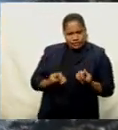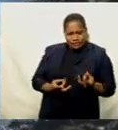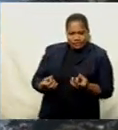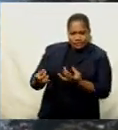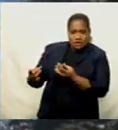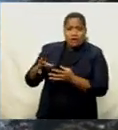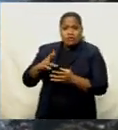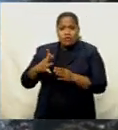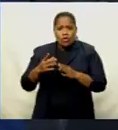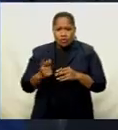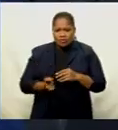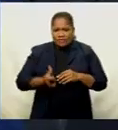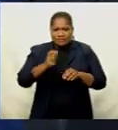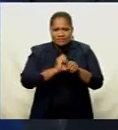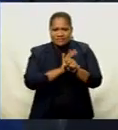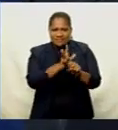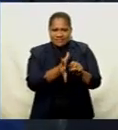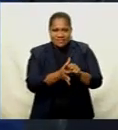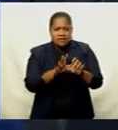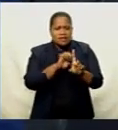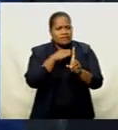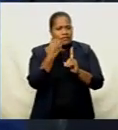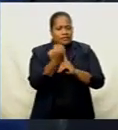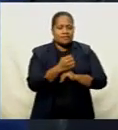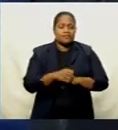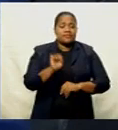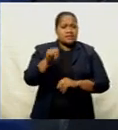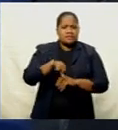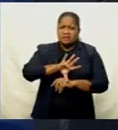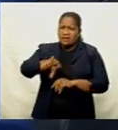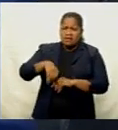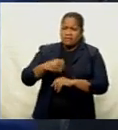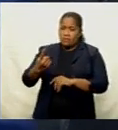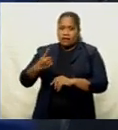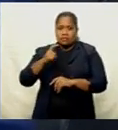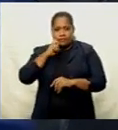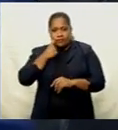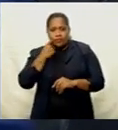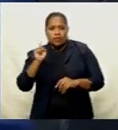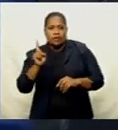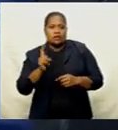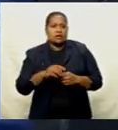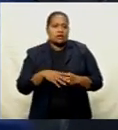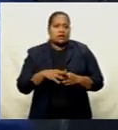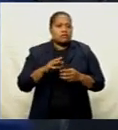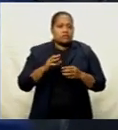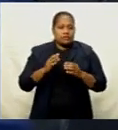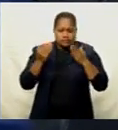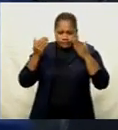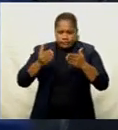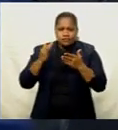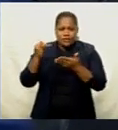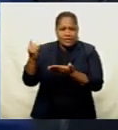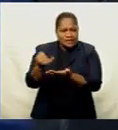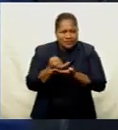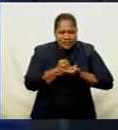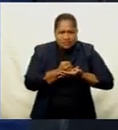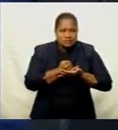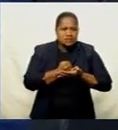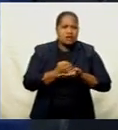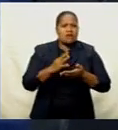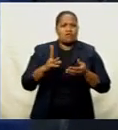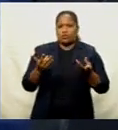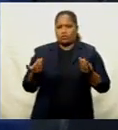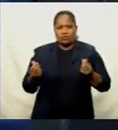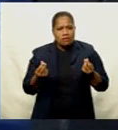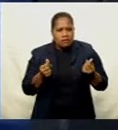post-COVID-19 environment. Everybody, of course, will be, scrambling for the investment, for the dollar. And also